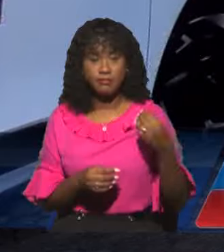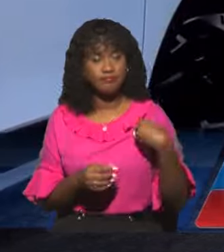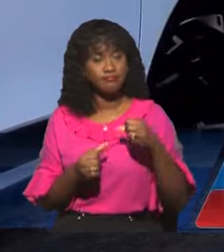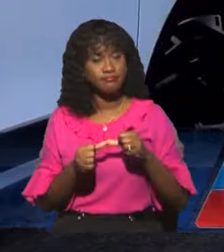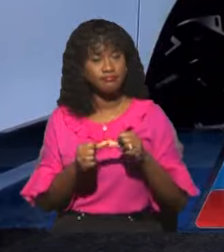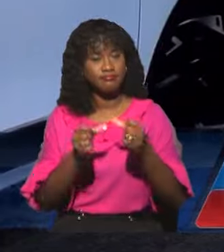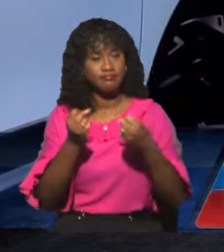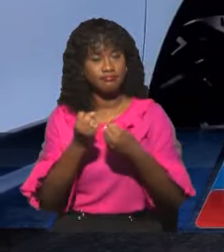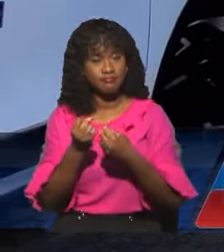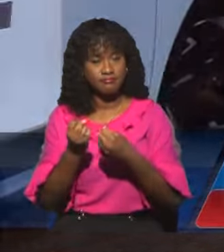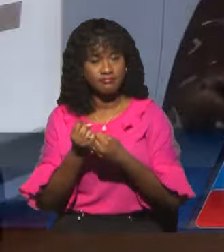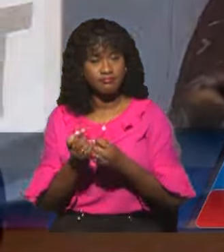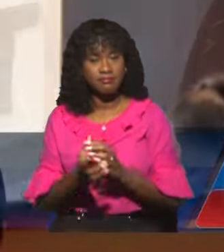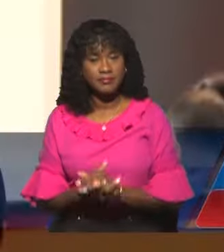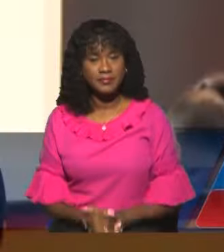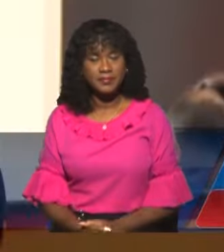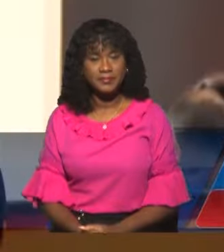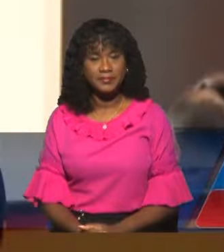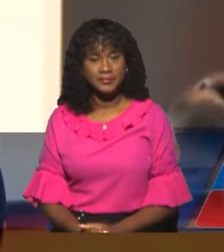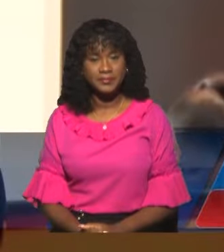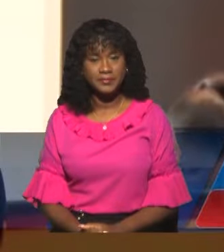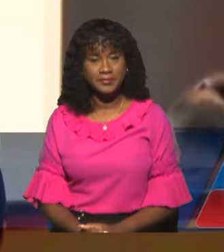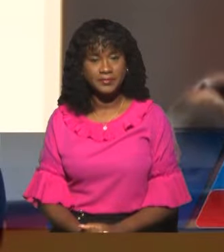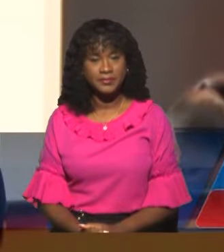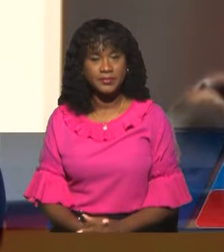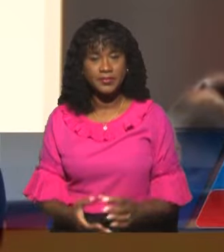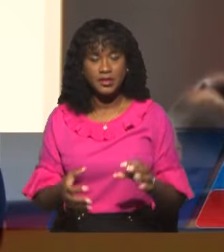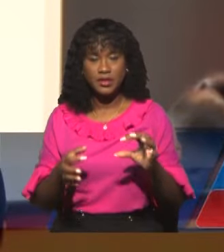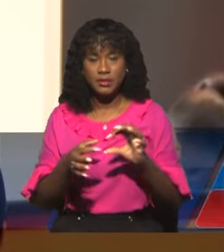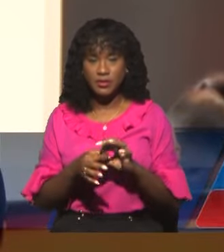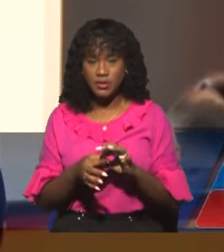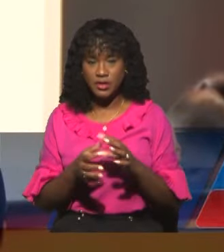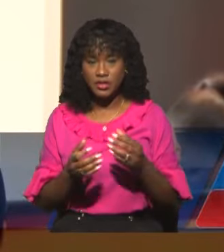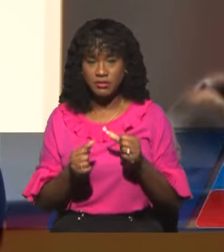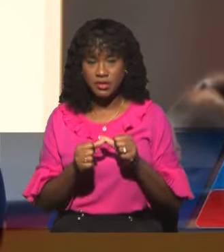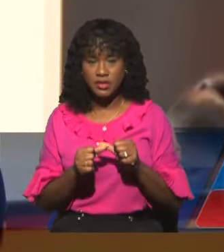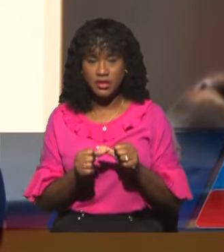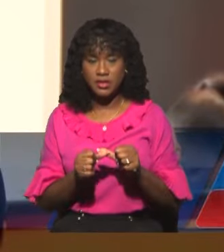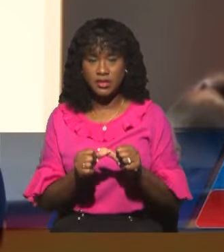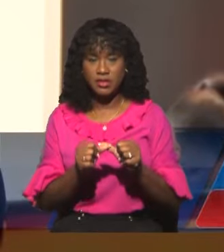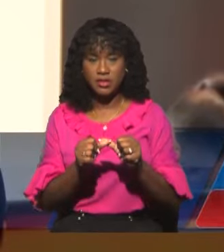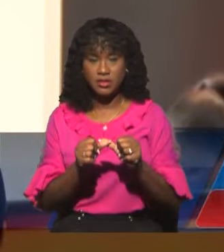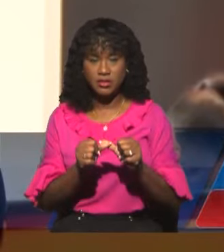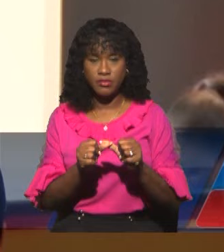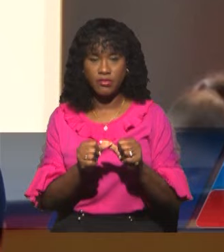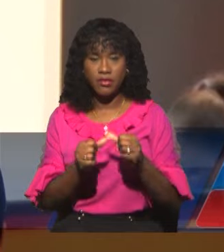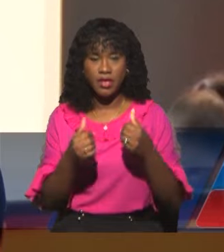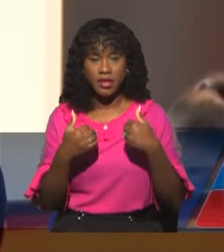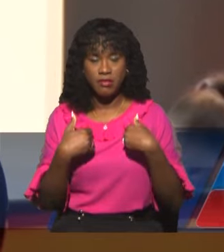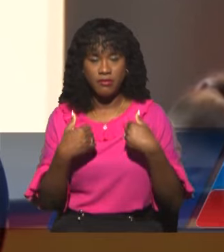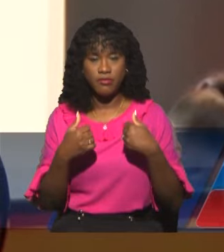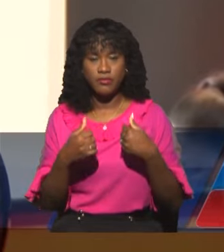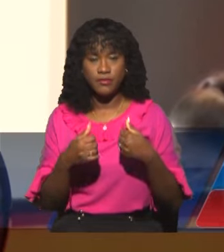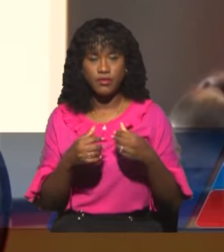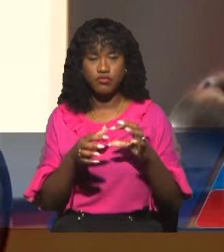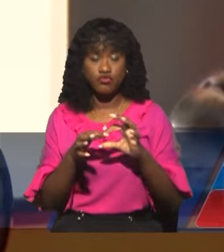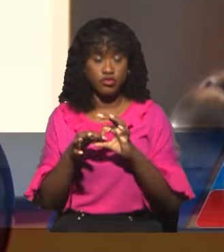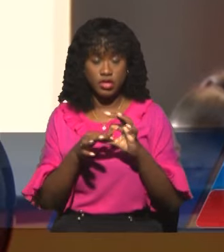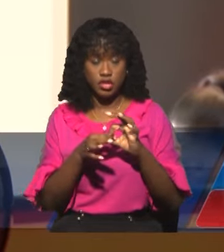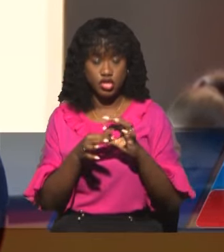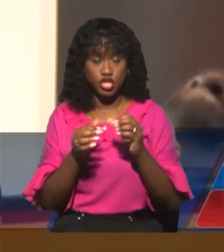support from Sixt International. The partnership with Sixt and Southern Sales continues. We have an ongoing